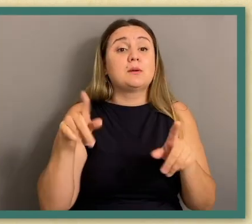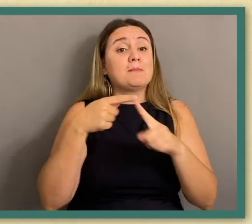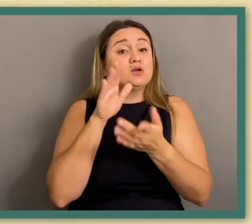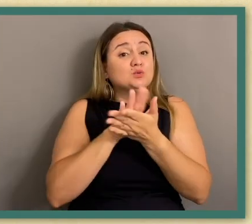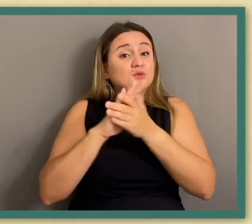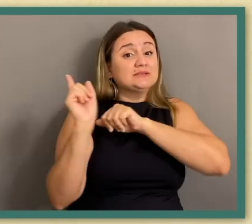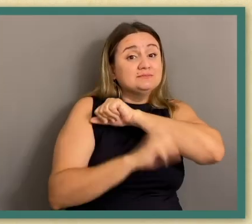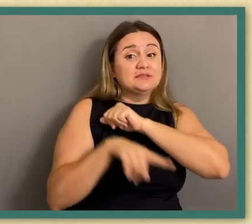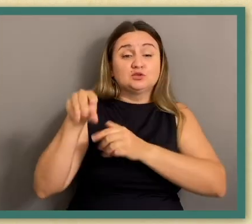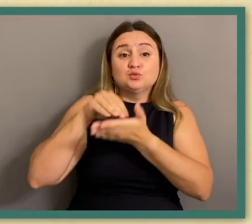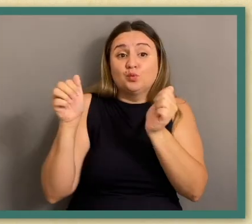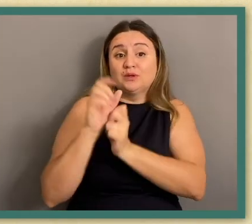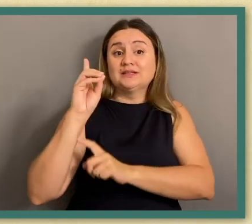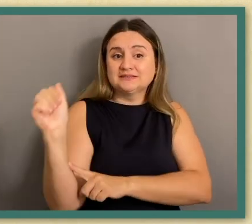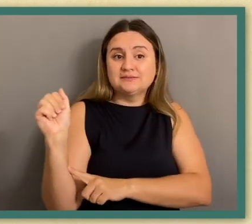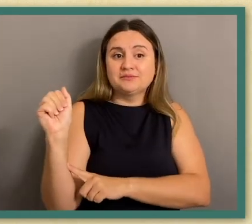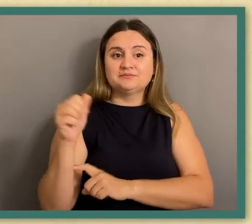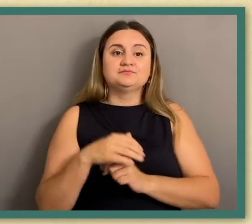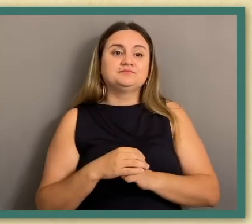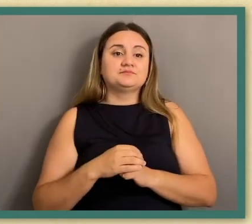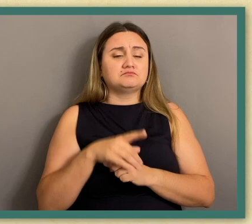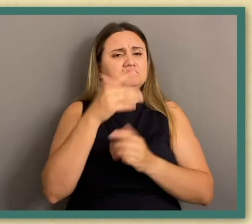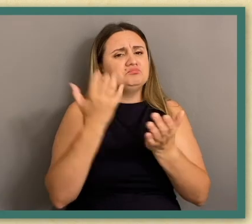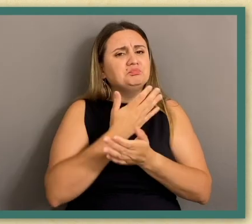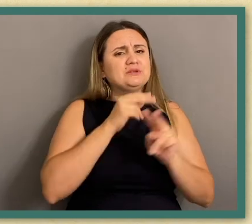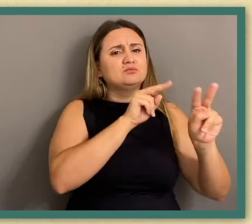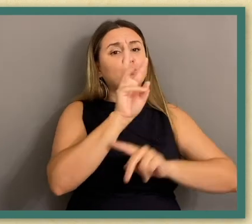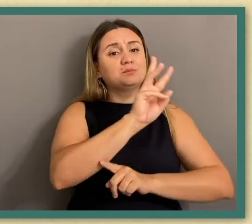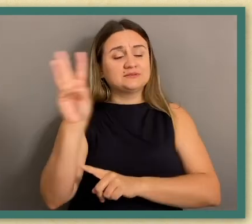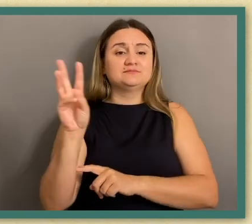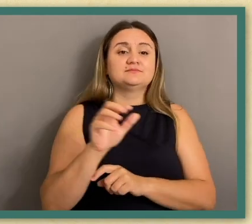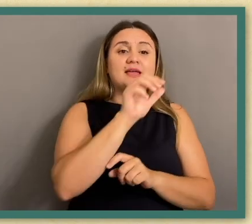disabilities, please visit ACDL's website at